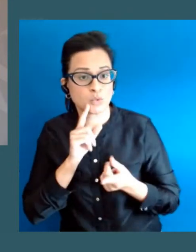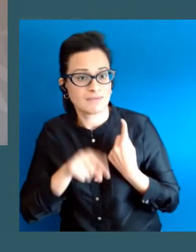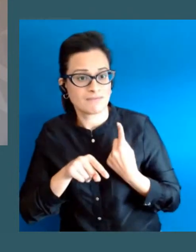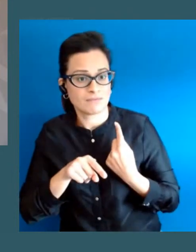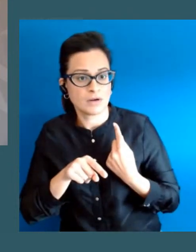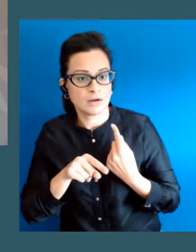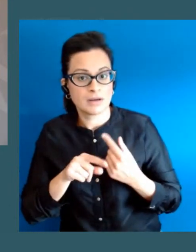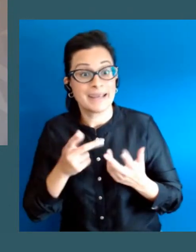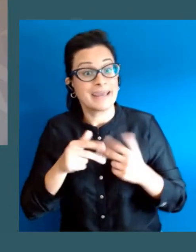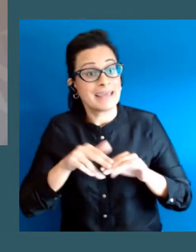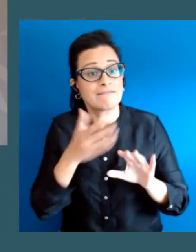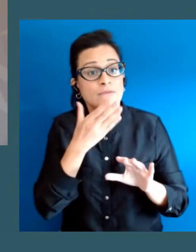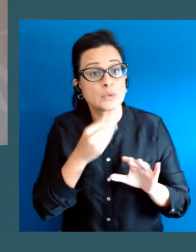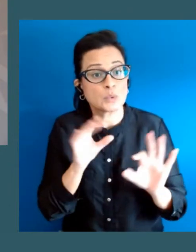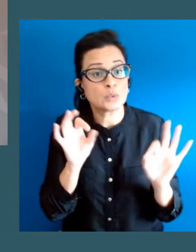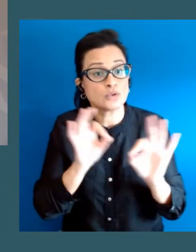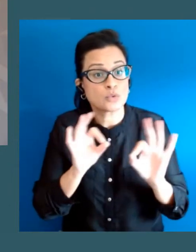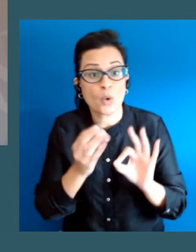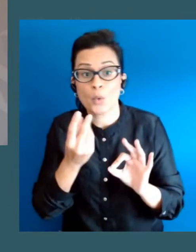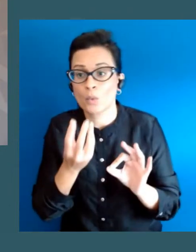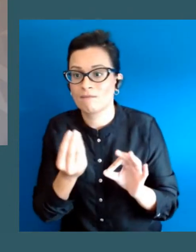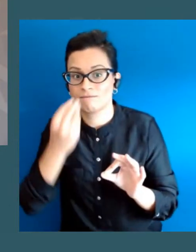using the food